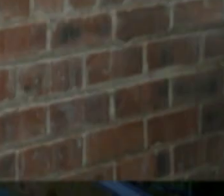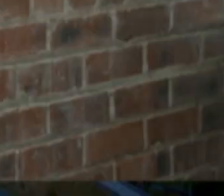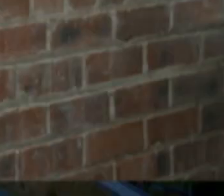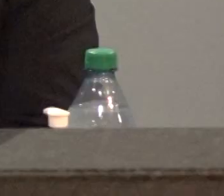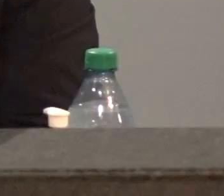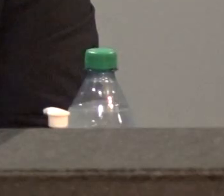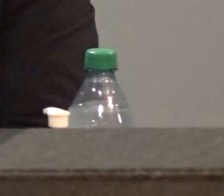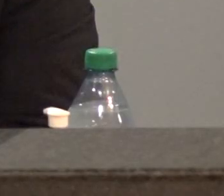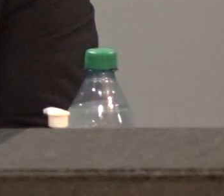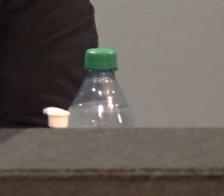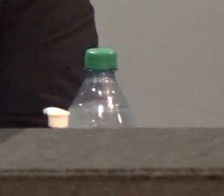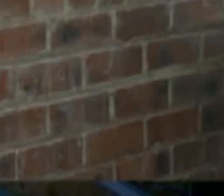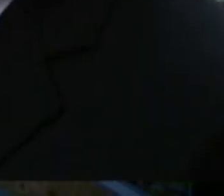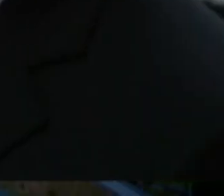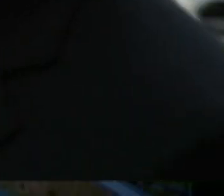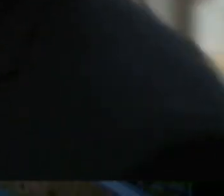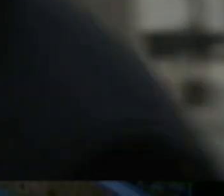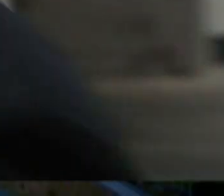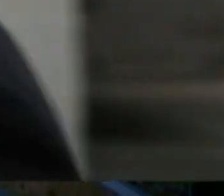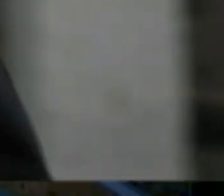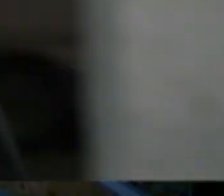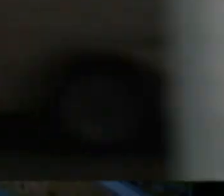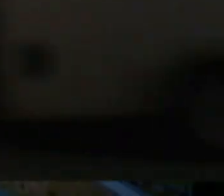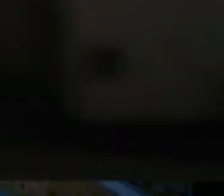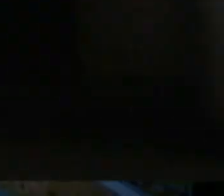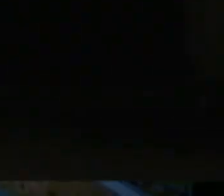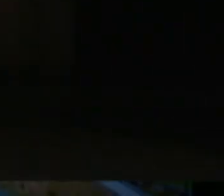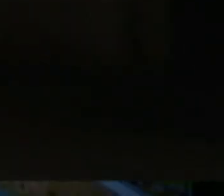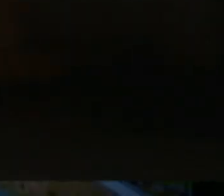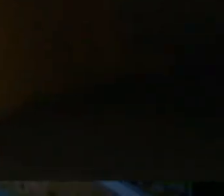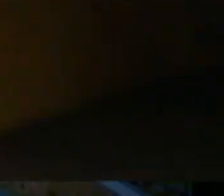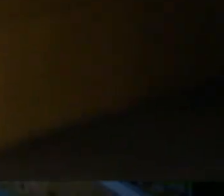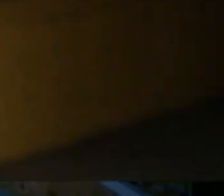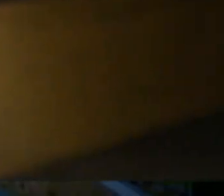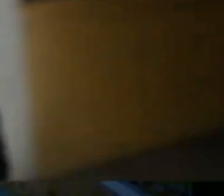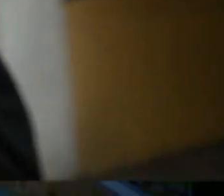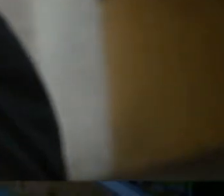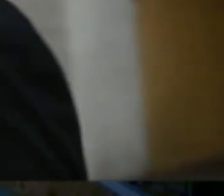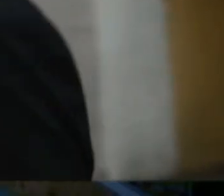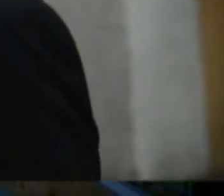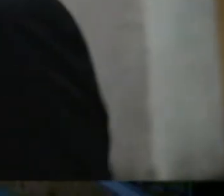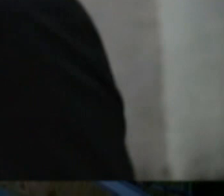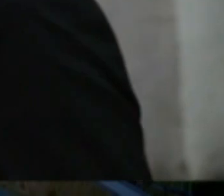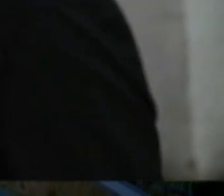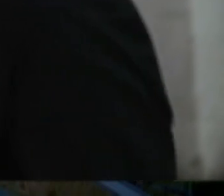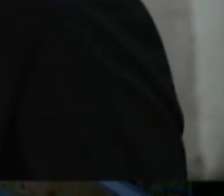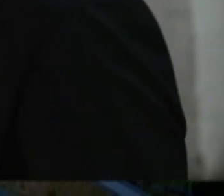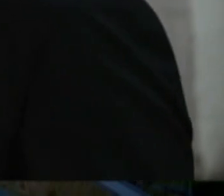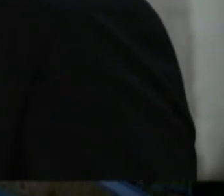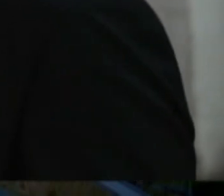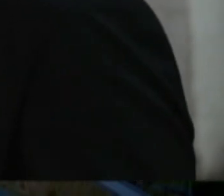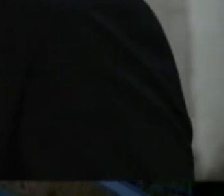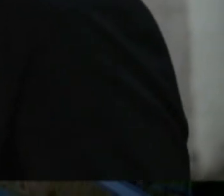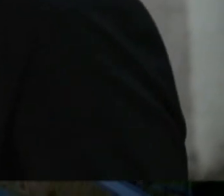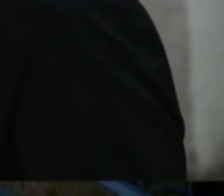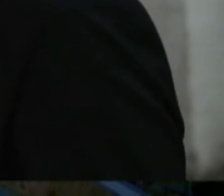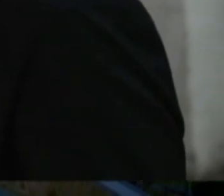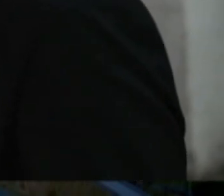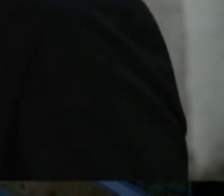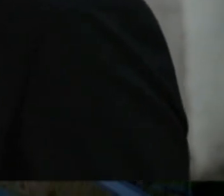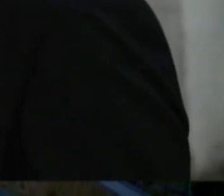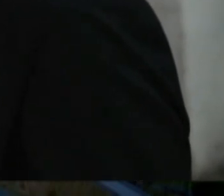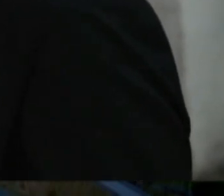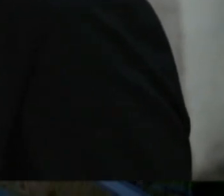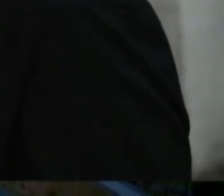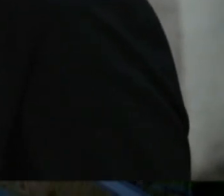Are we wrong? Are we live? All right. Well, you really did it this time, Slick. How did you lose, Frank? Again? Look, do you know